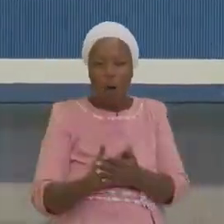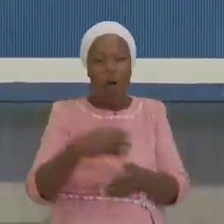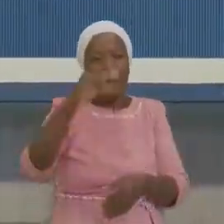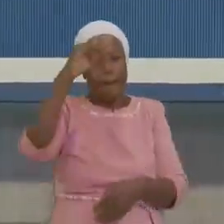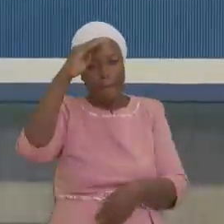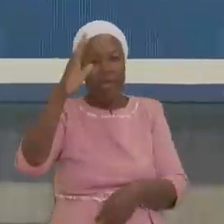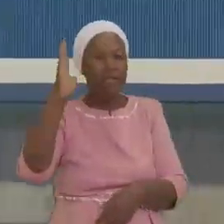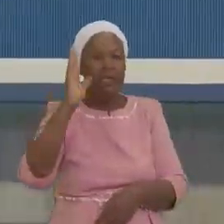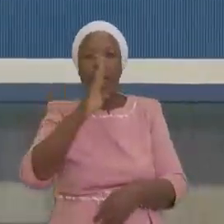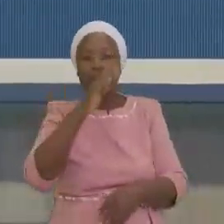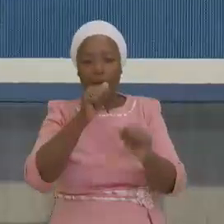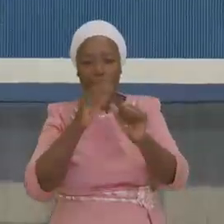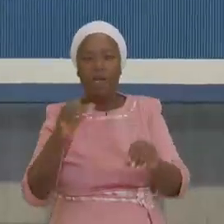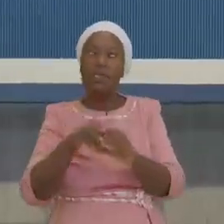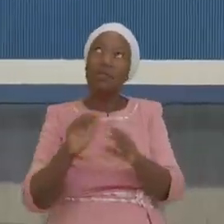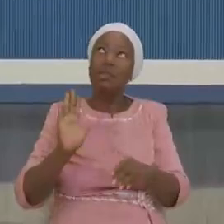blessed in him.